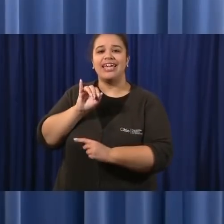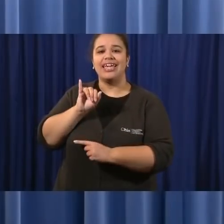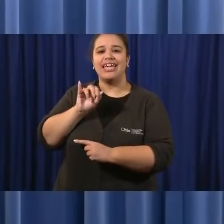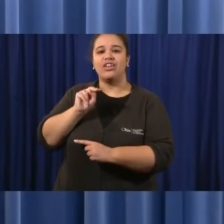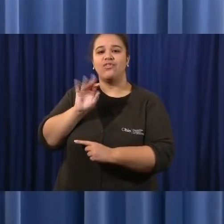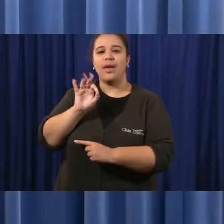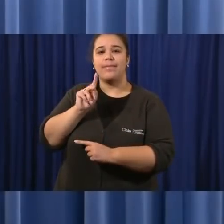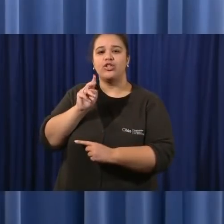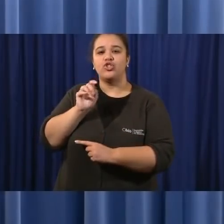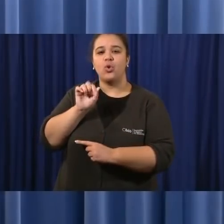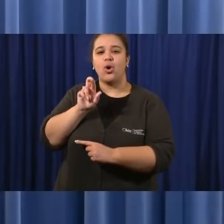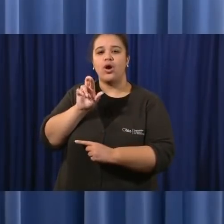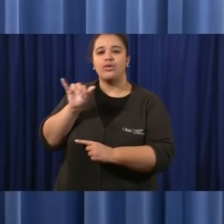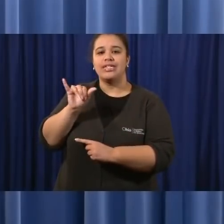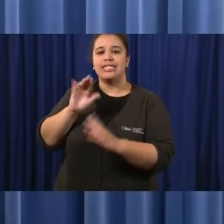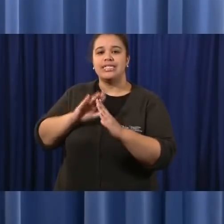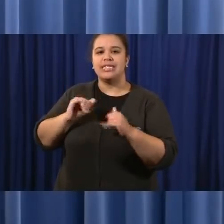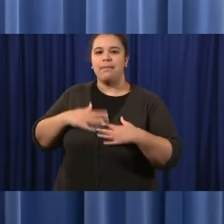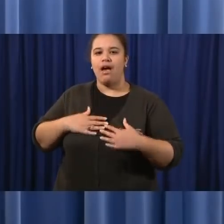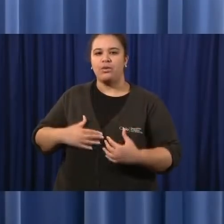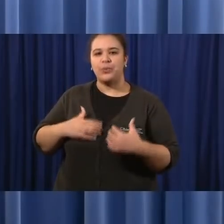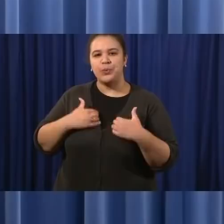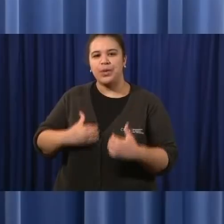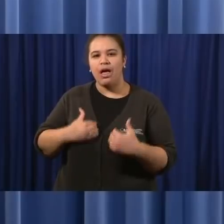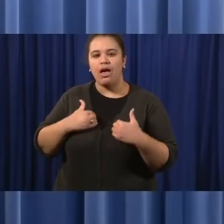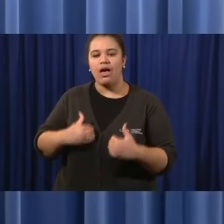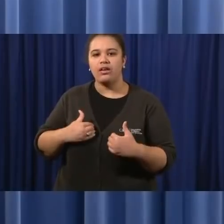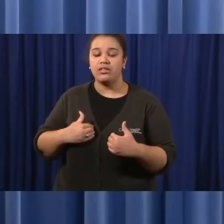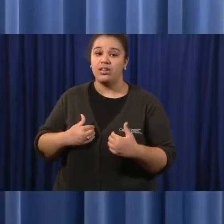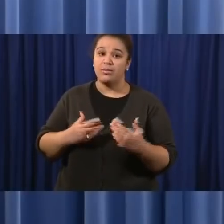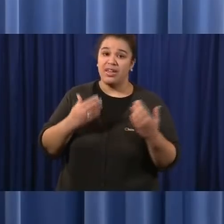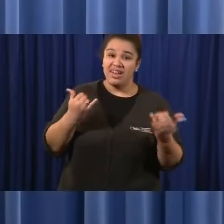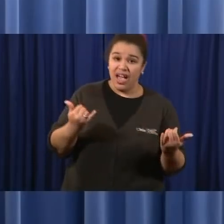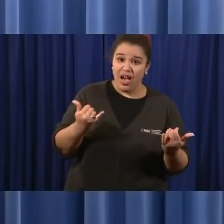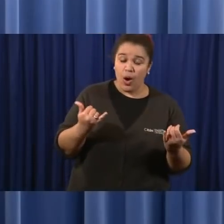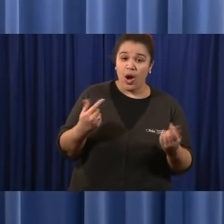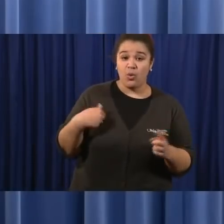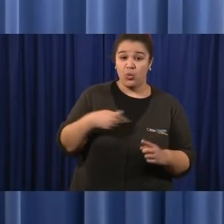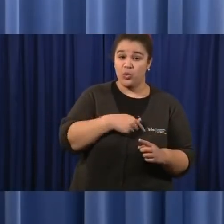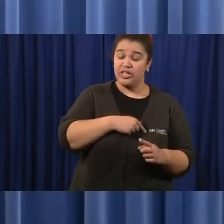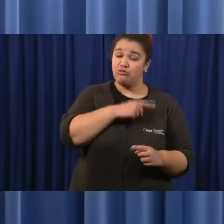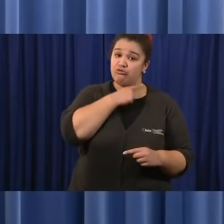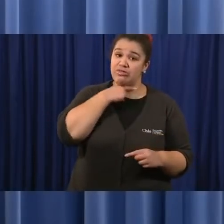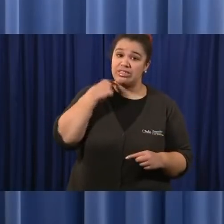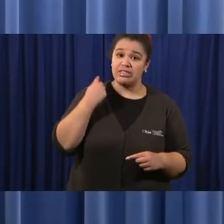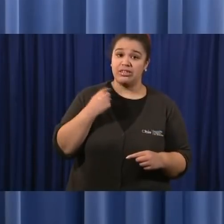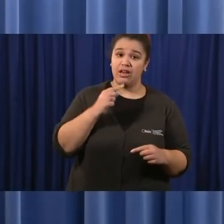are we gambling on Ohio's children here when we know so little about this virus?